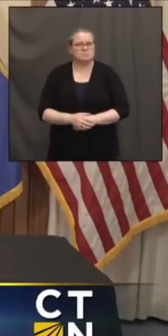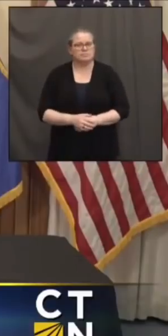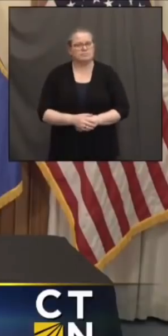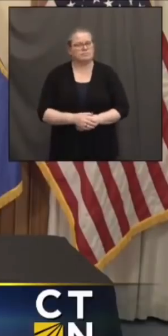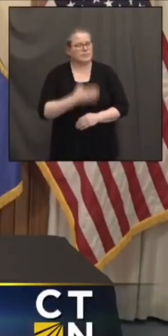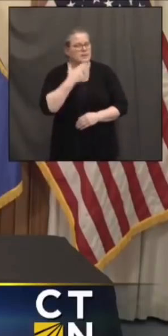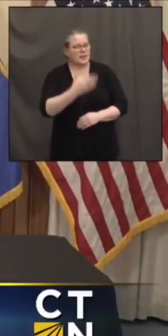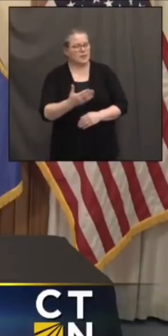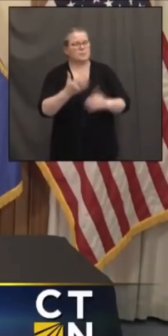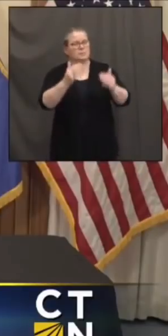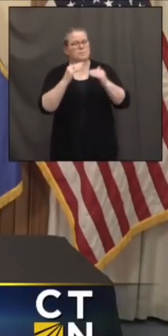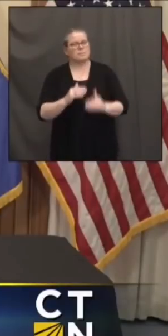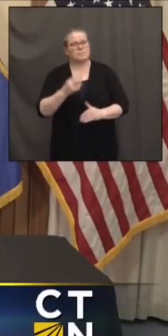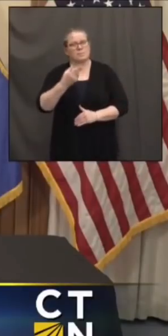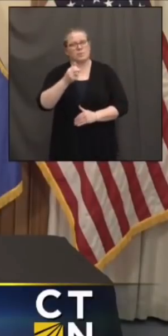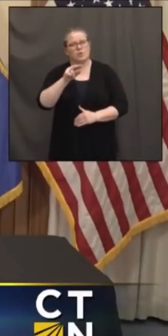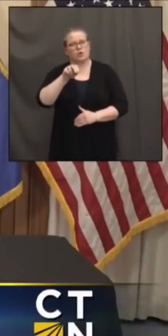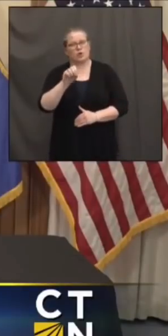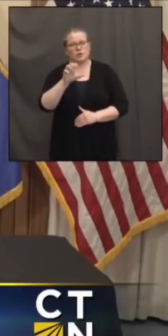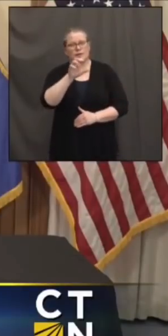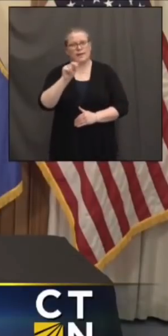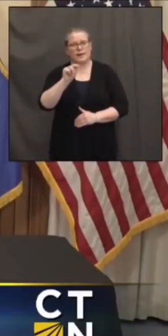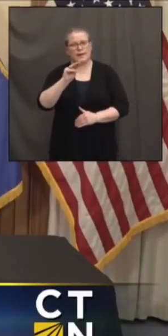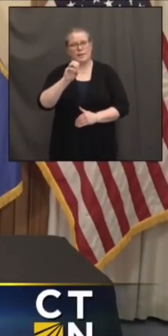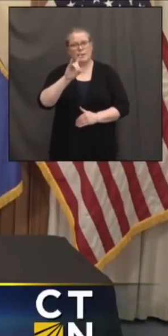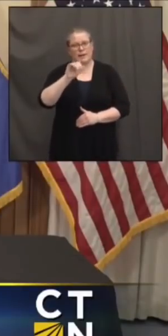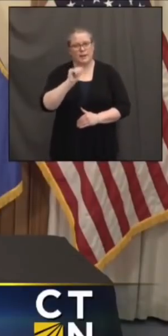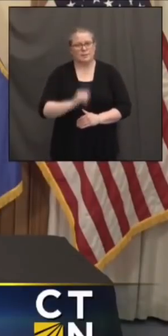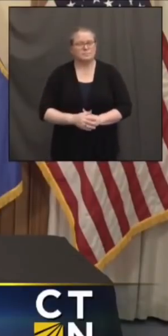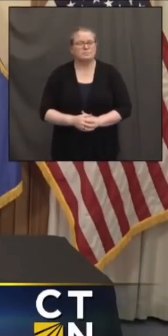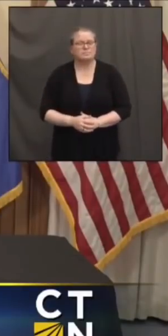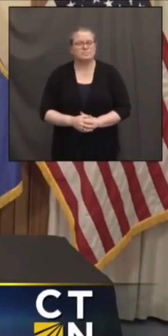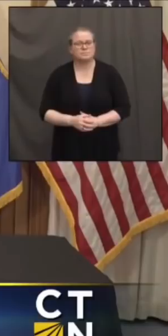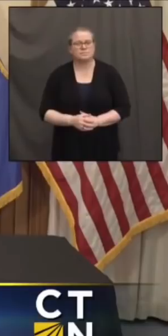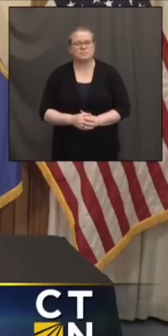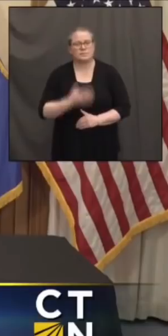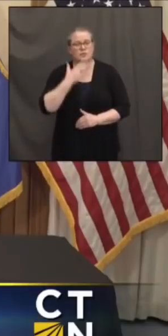Hearst, Connecticut Media. Good afternoon.